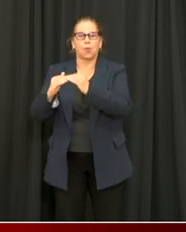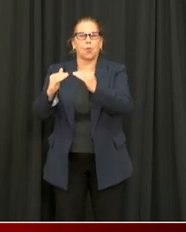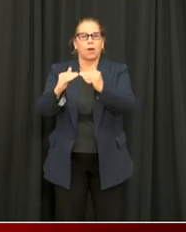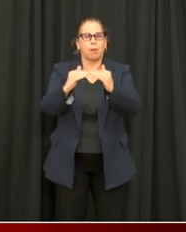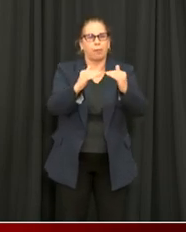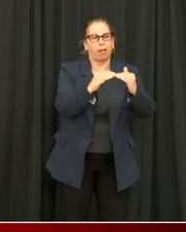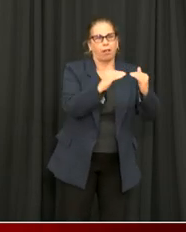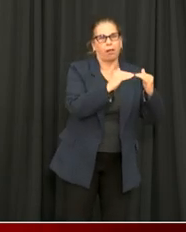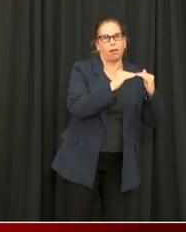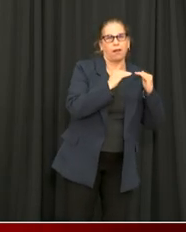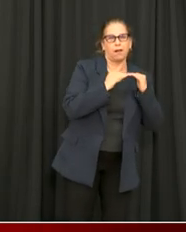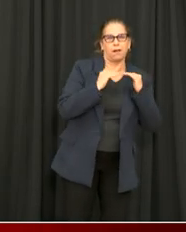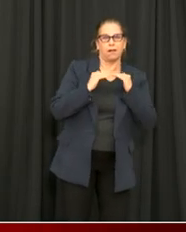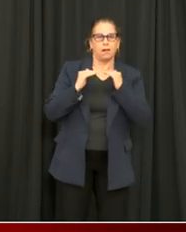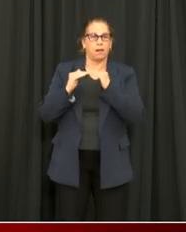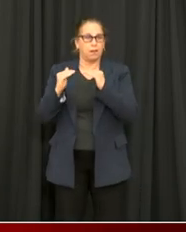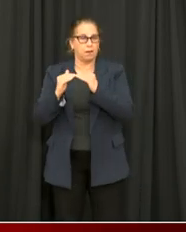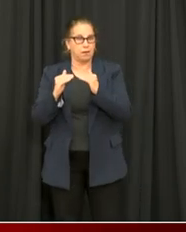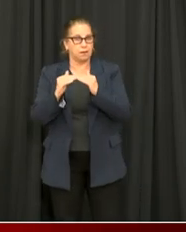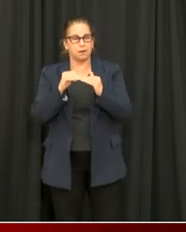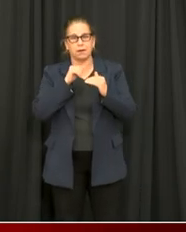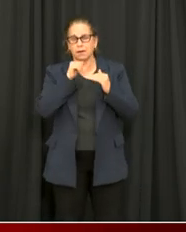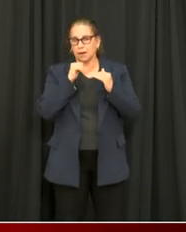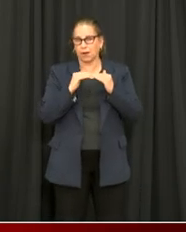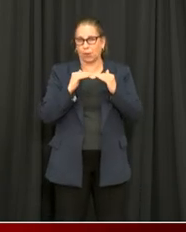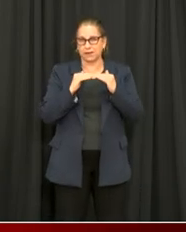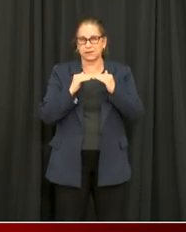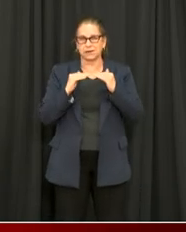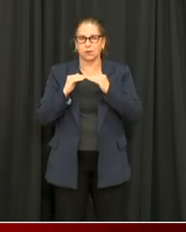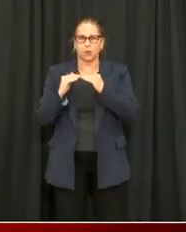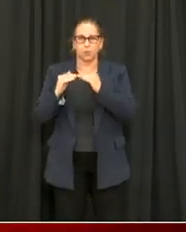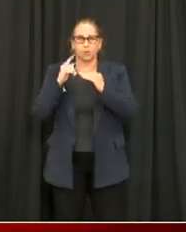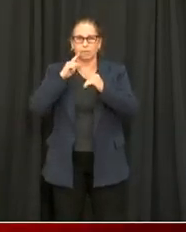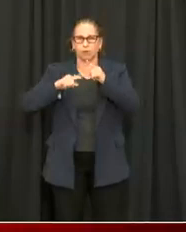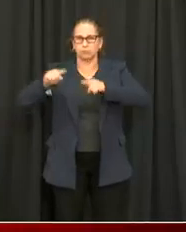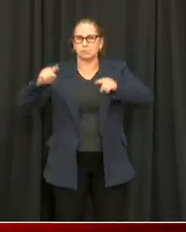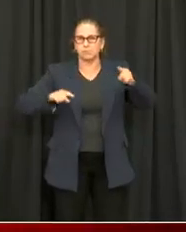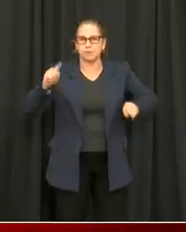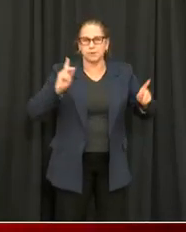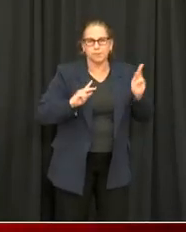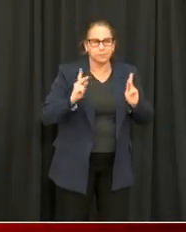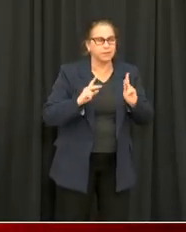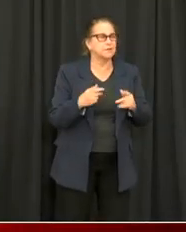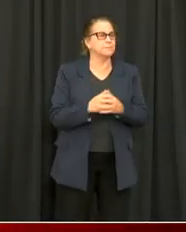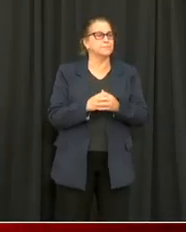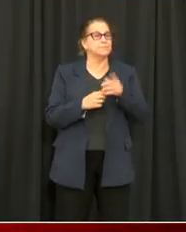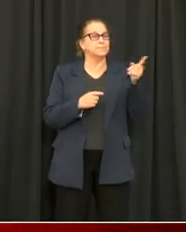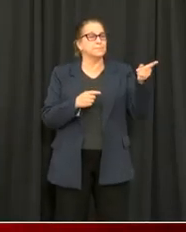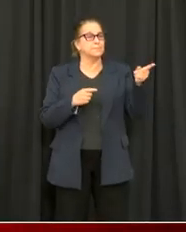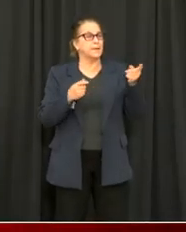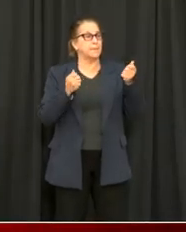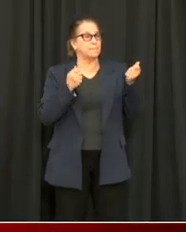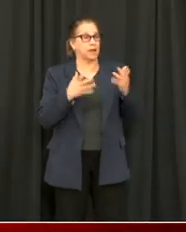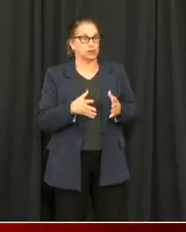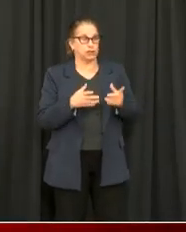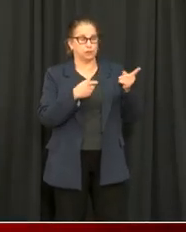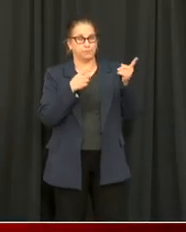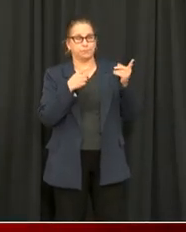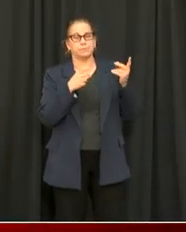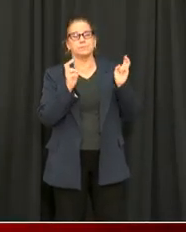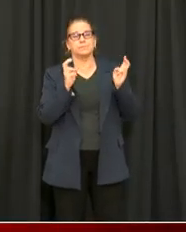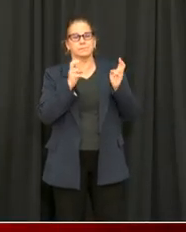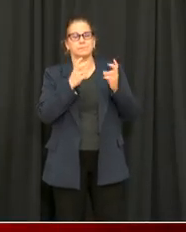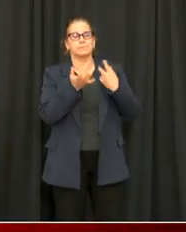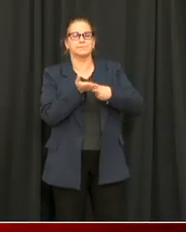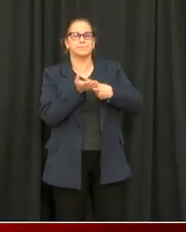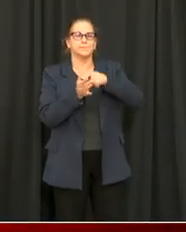administrator to talk a bit about the agreements that are at the council. We can go back to